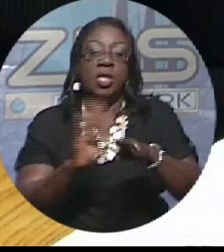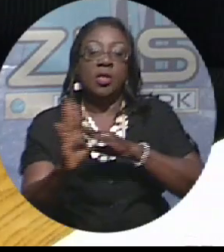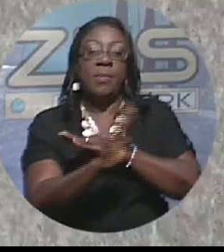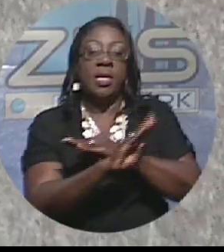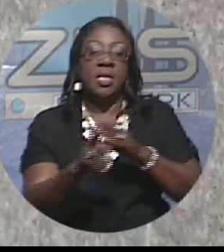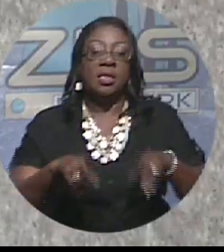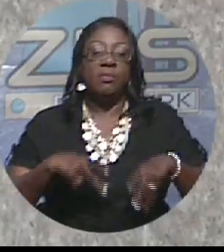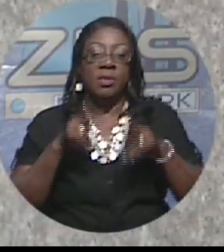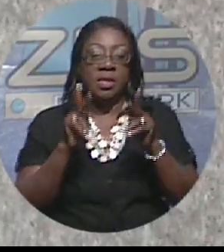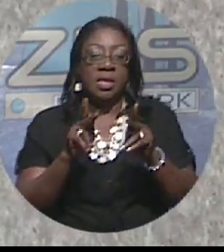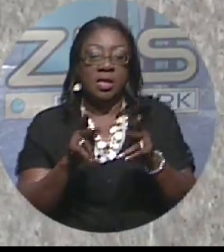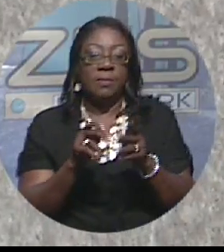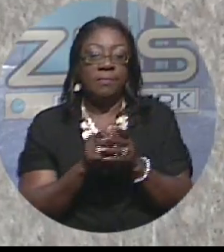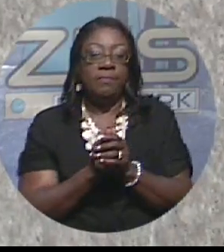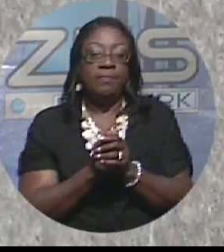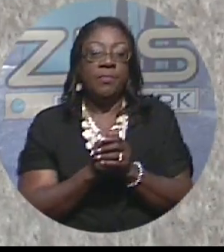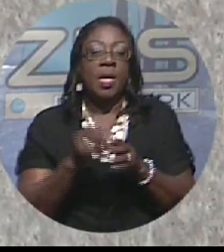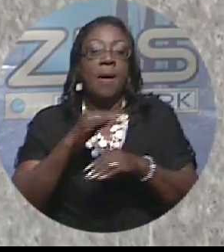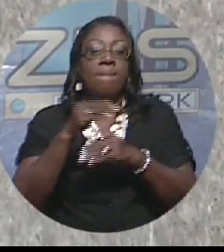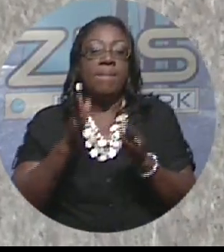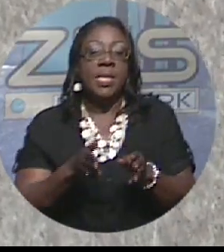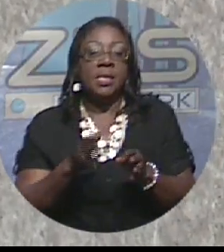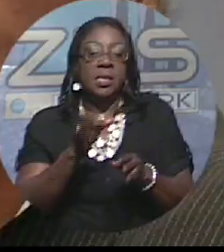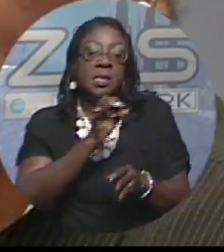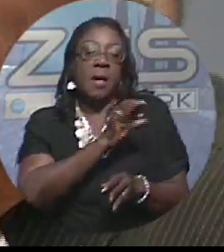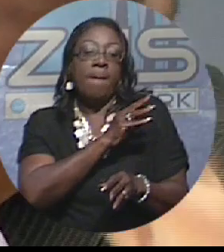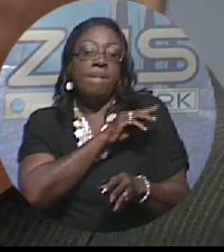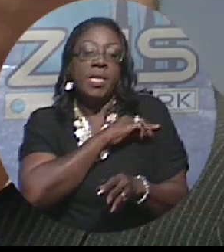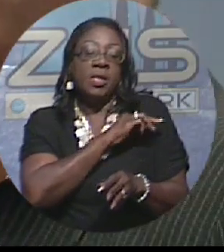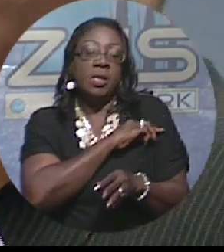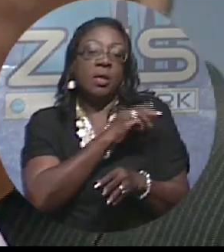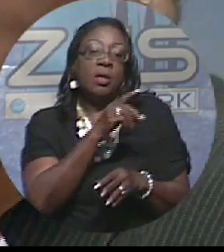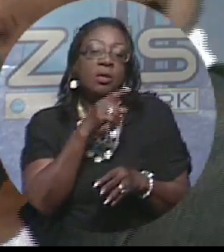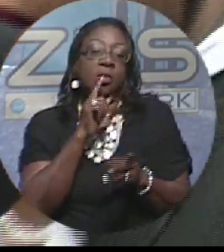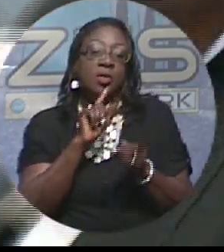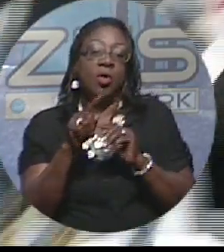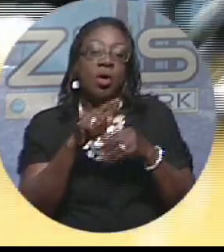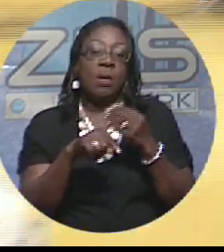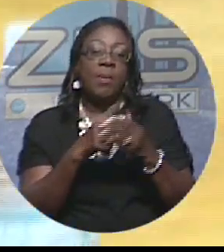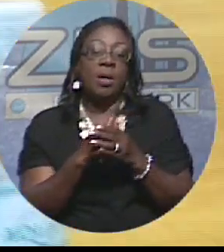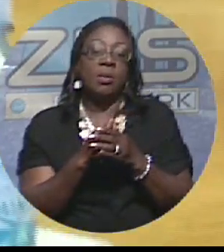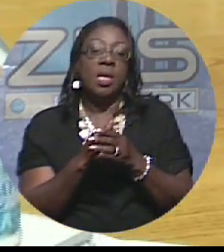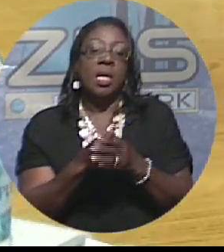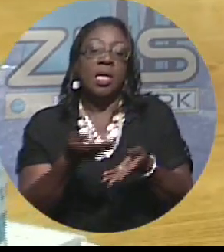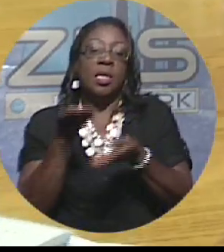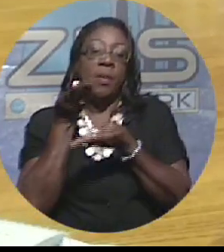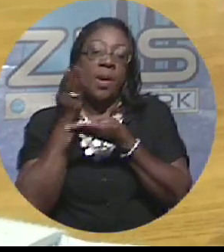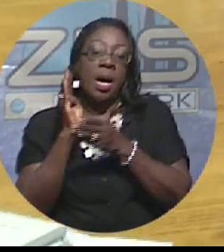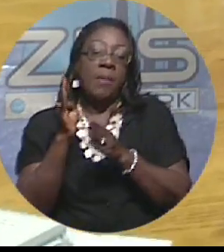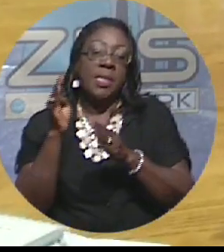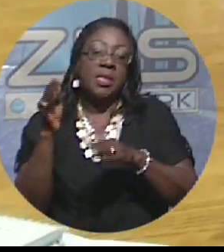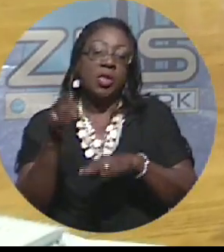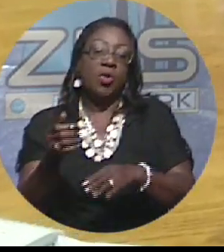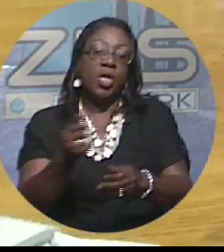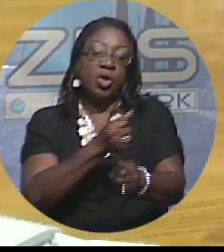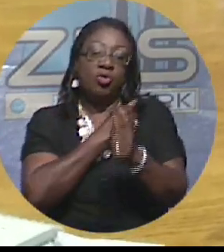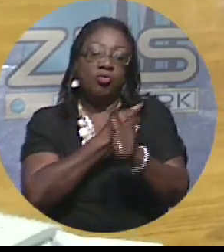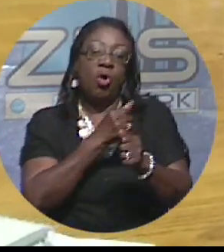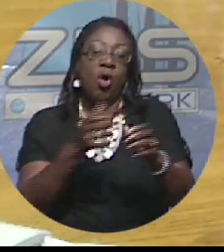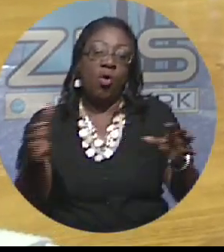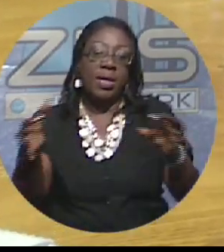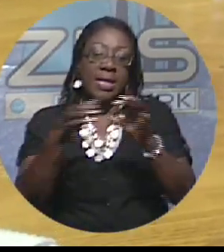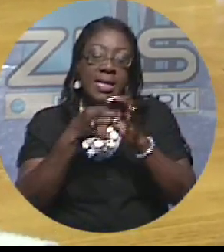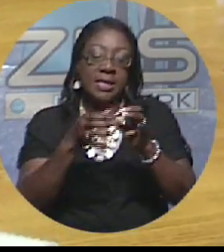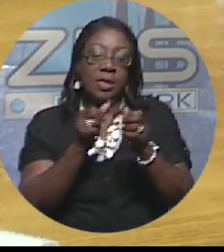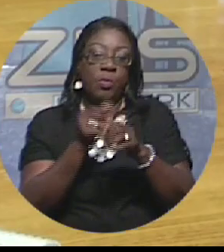be. Minister Mitchell also pointed out that the Bahamas enjoys strong tourism ties with the United Kingdom, and he also shared his views